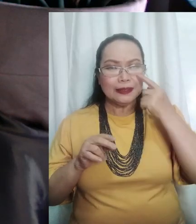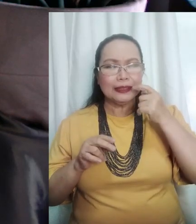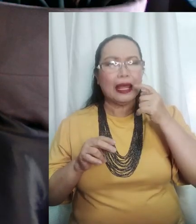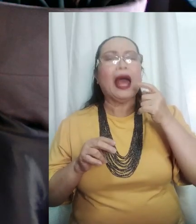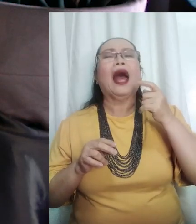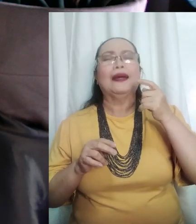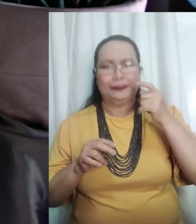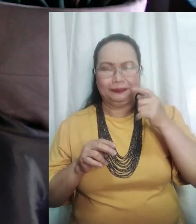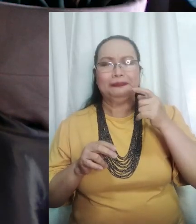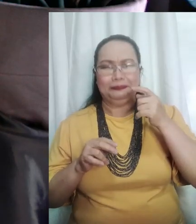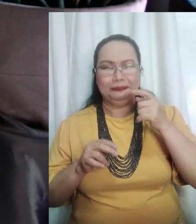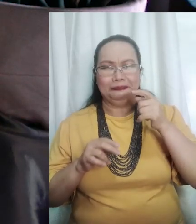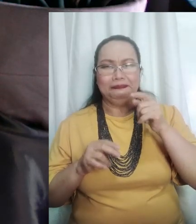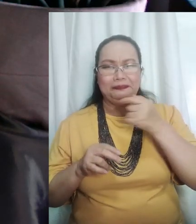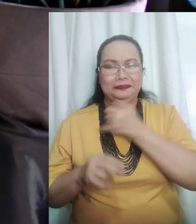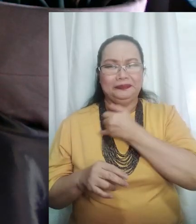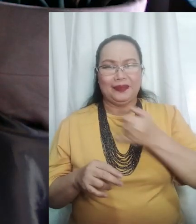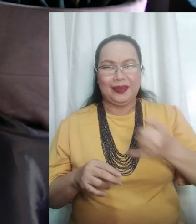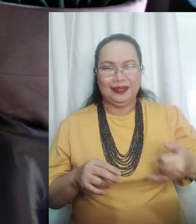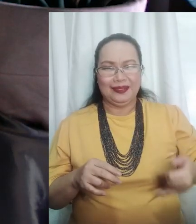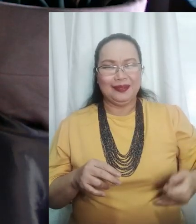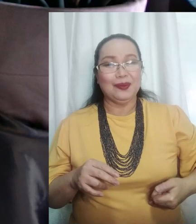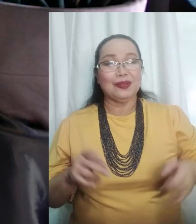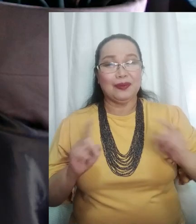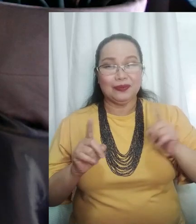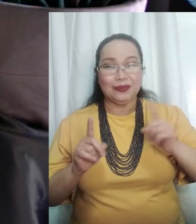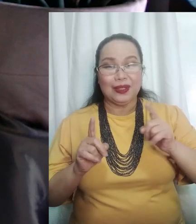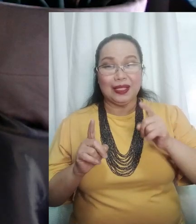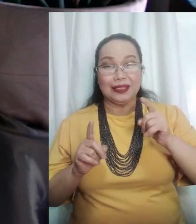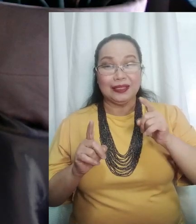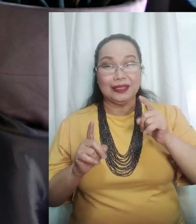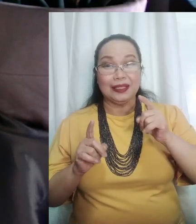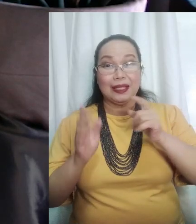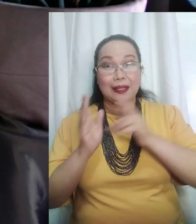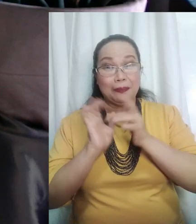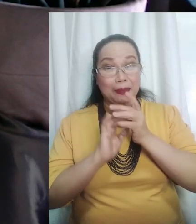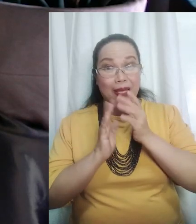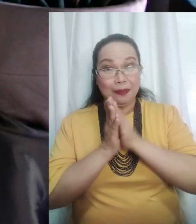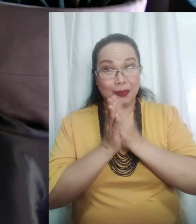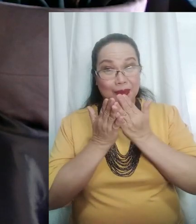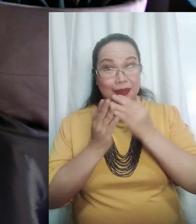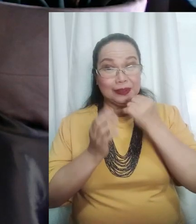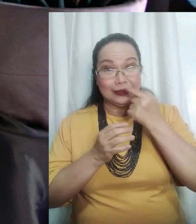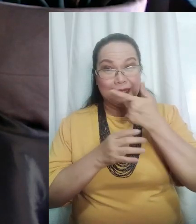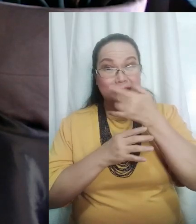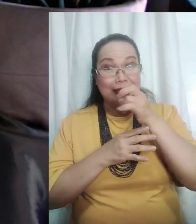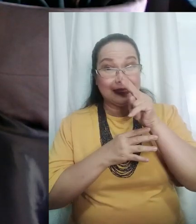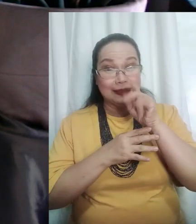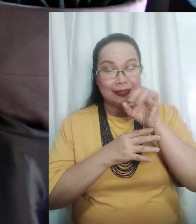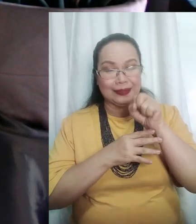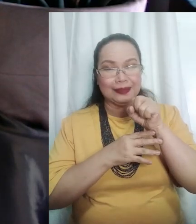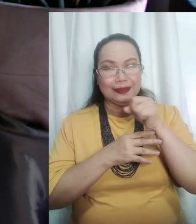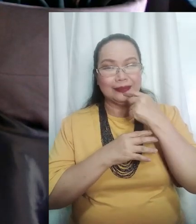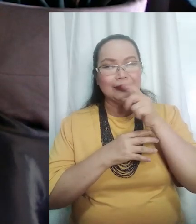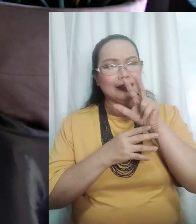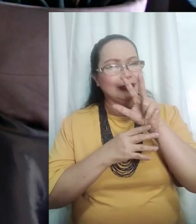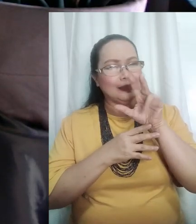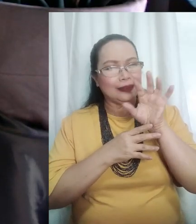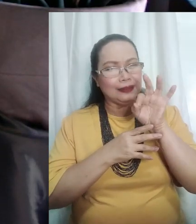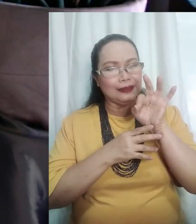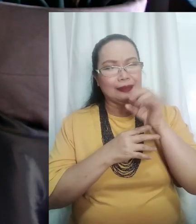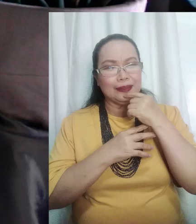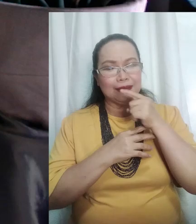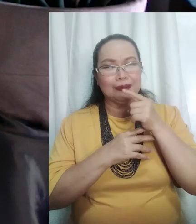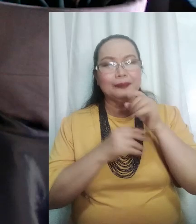because of that? Well, you know, Genesis tells us what happened. In Genesis